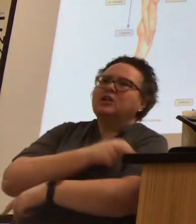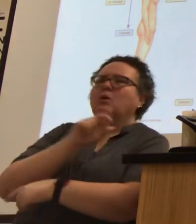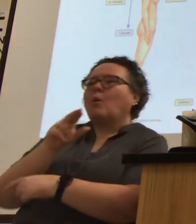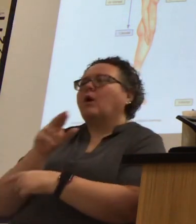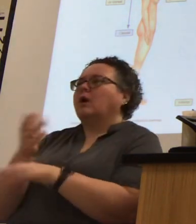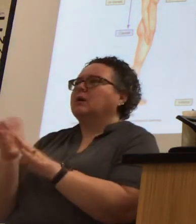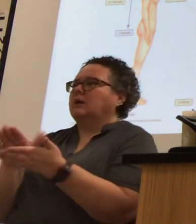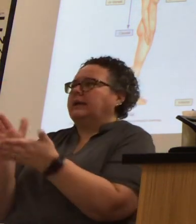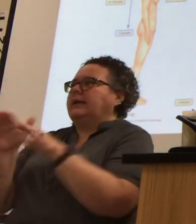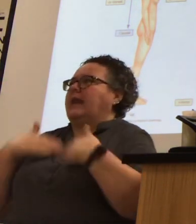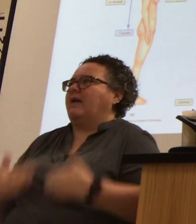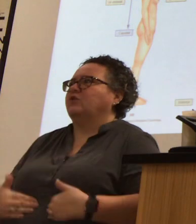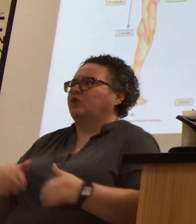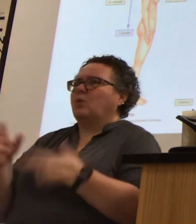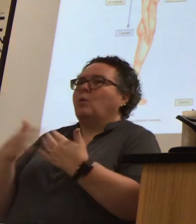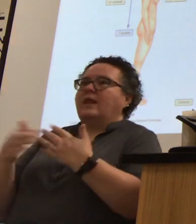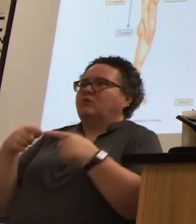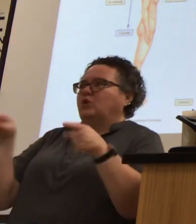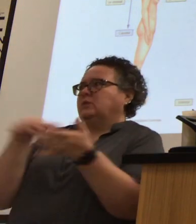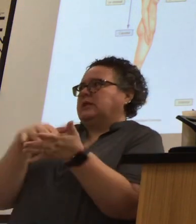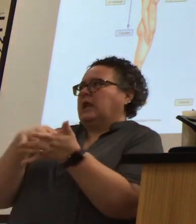studying.